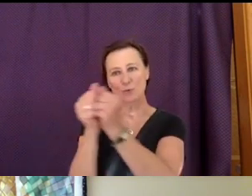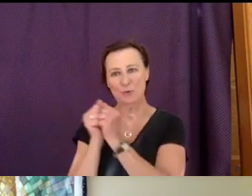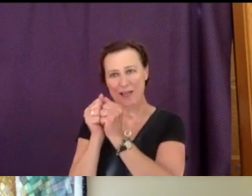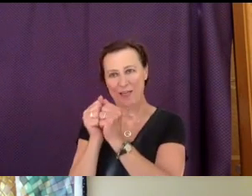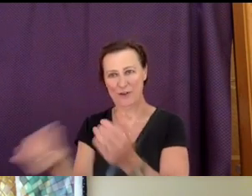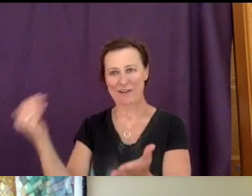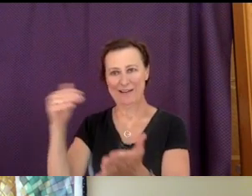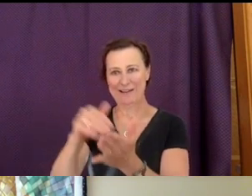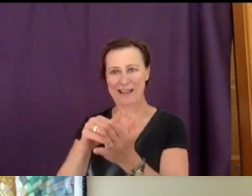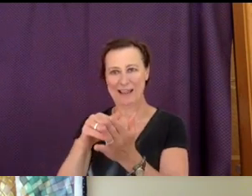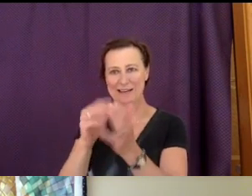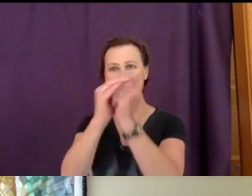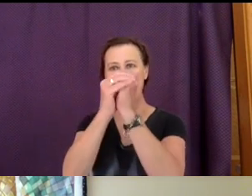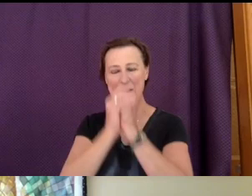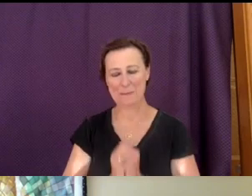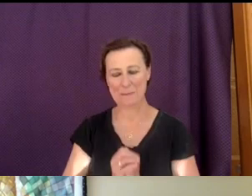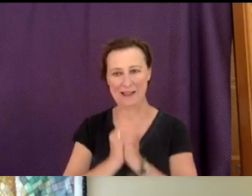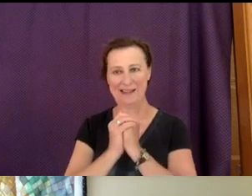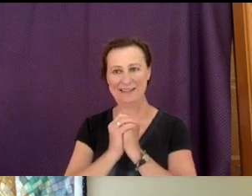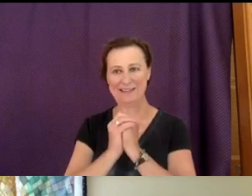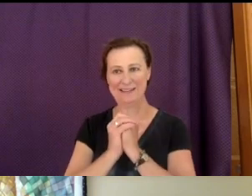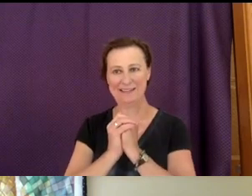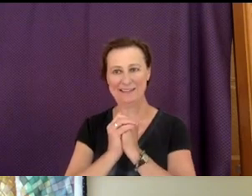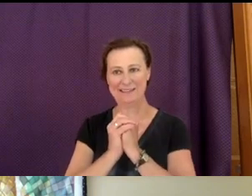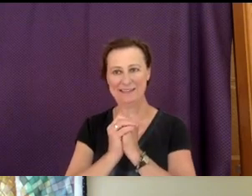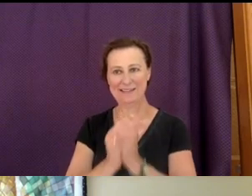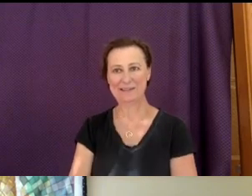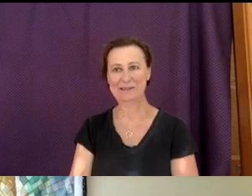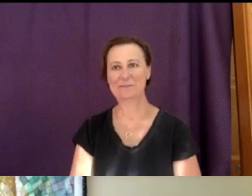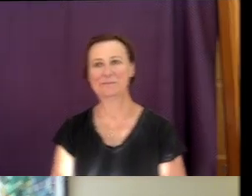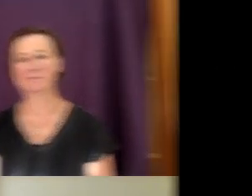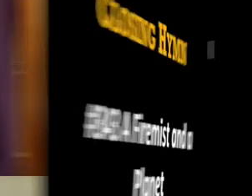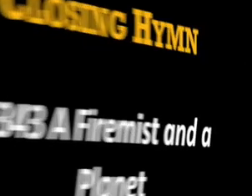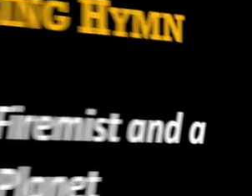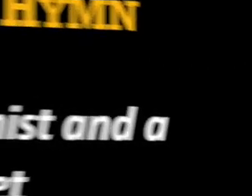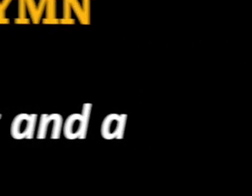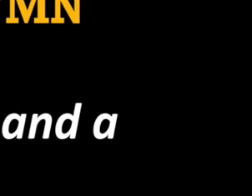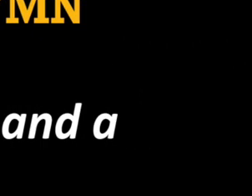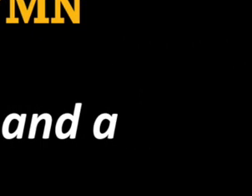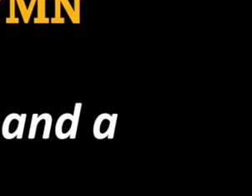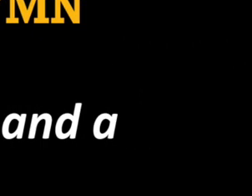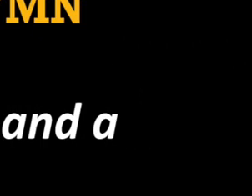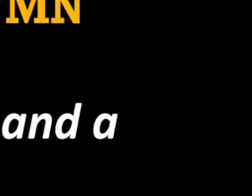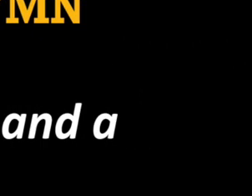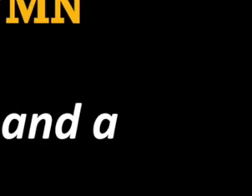Amen.